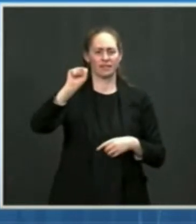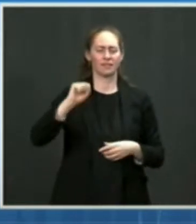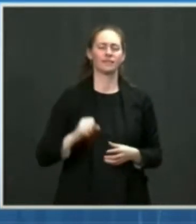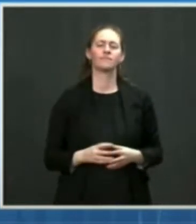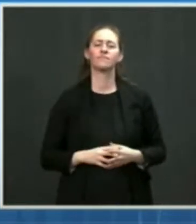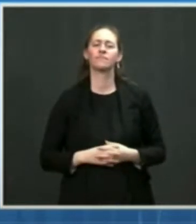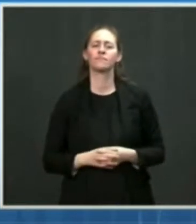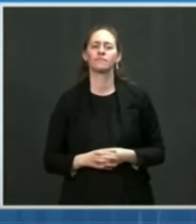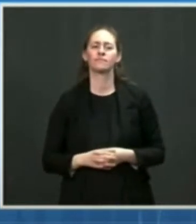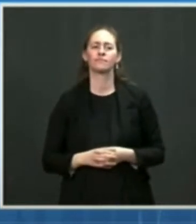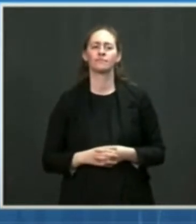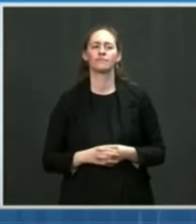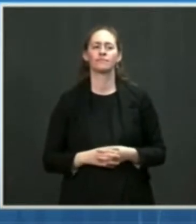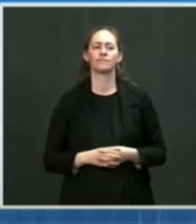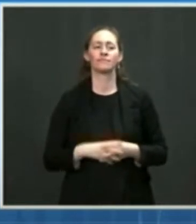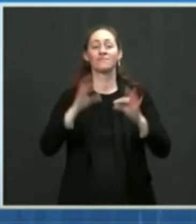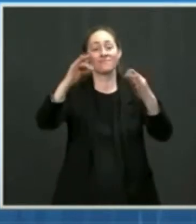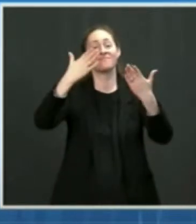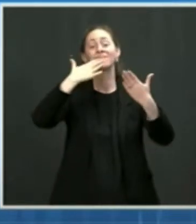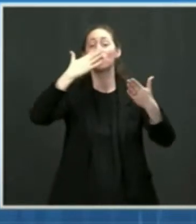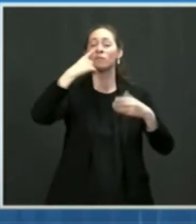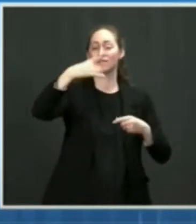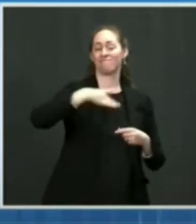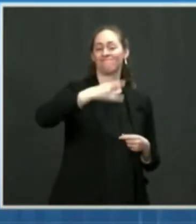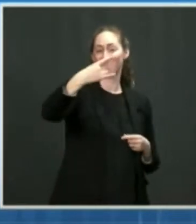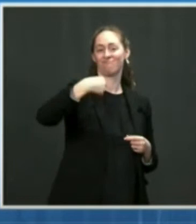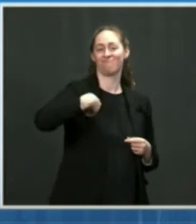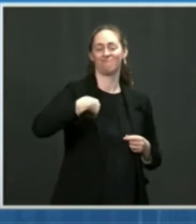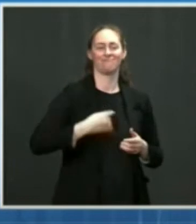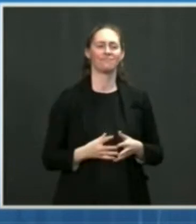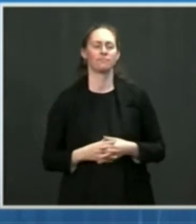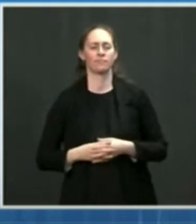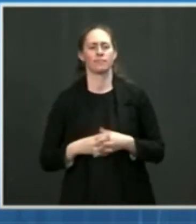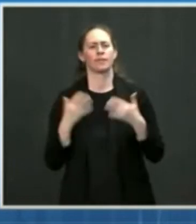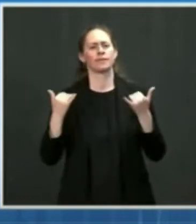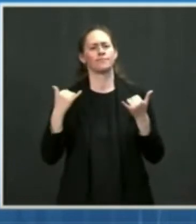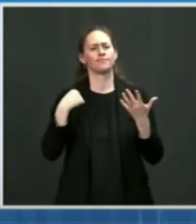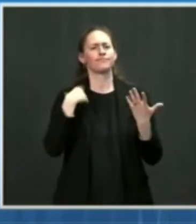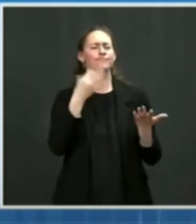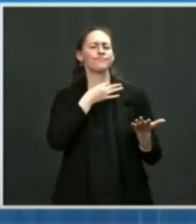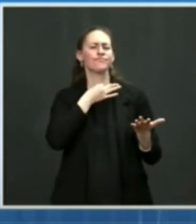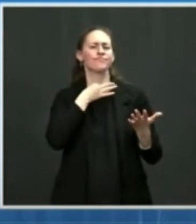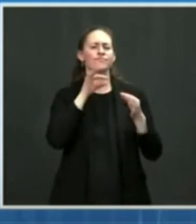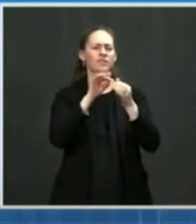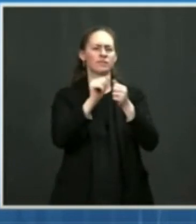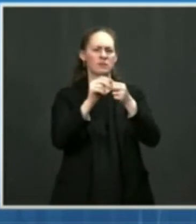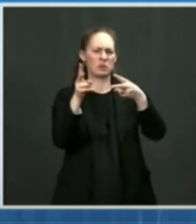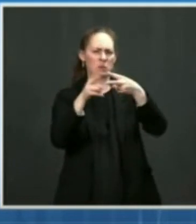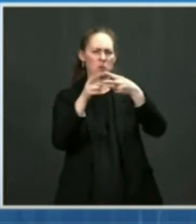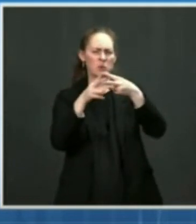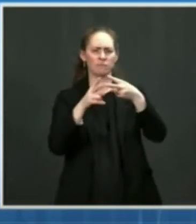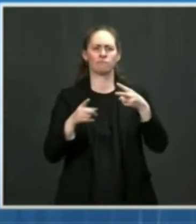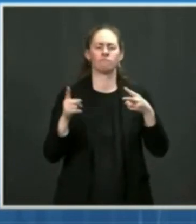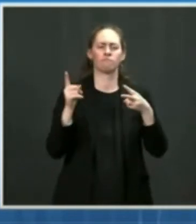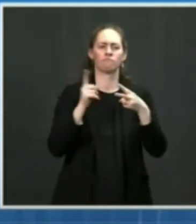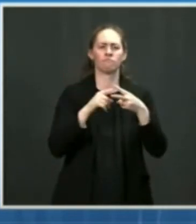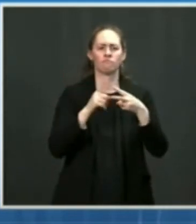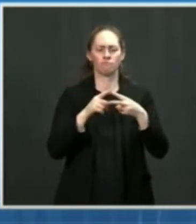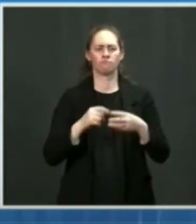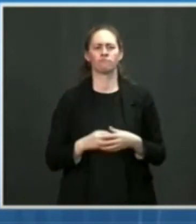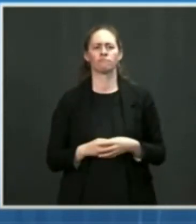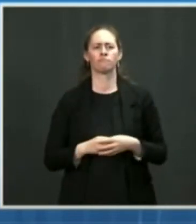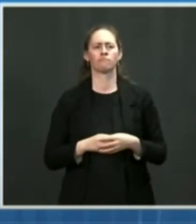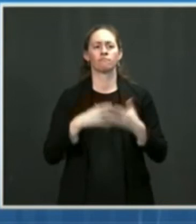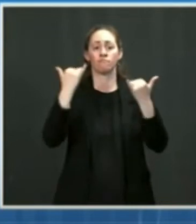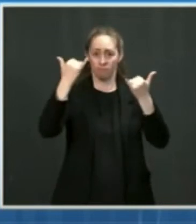Hi, thanks so much for taking my question. 2 questions. The first is, there was this study that's being cited, an Israeli study that